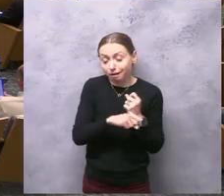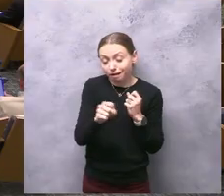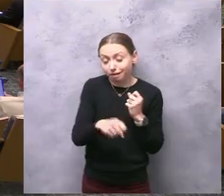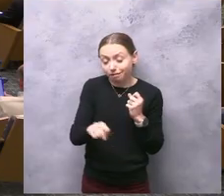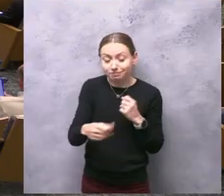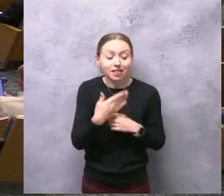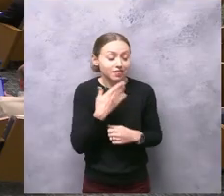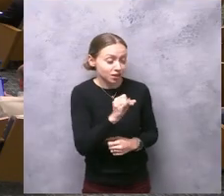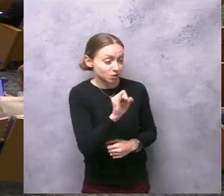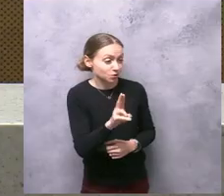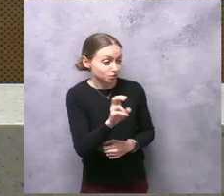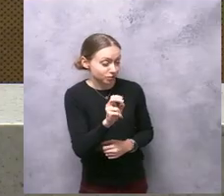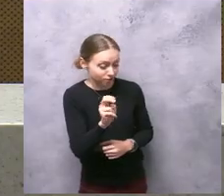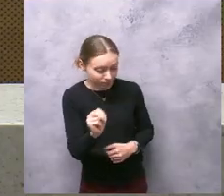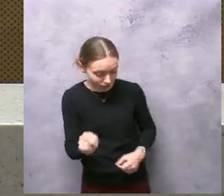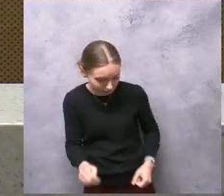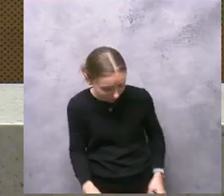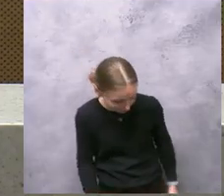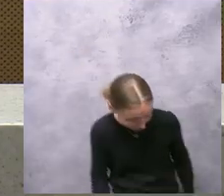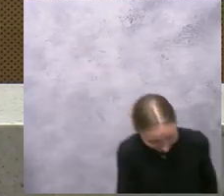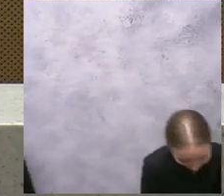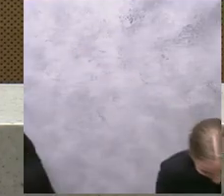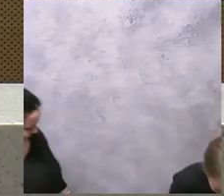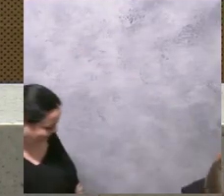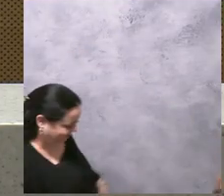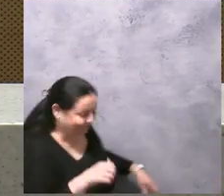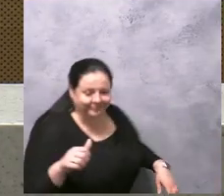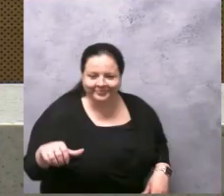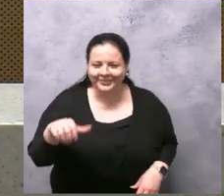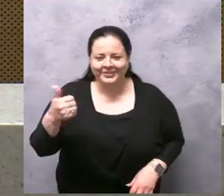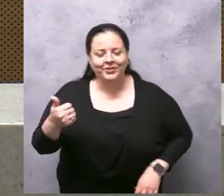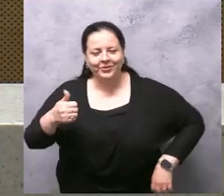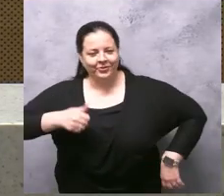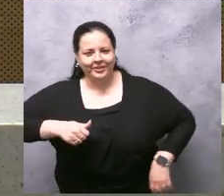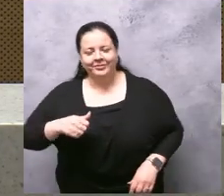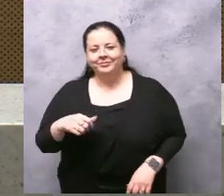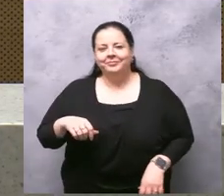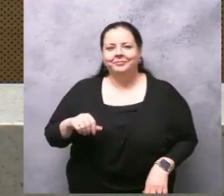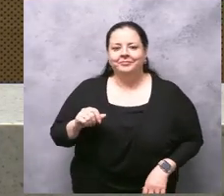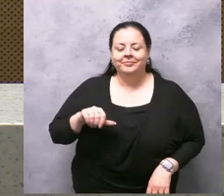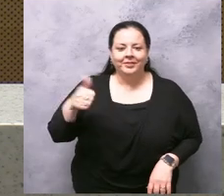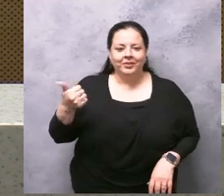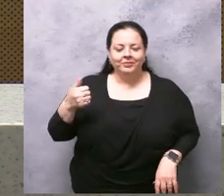Thank you, Justin. Any other further discussion on this?